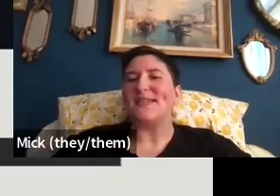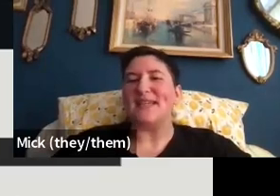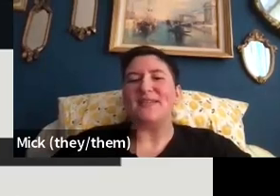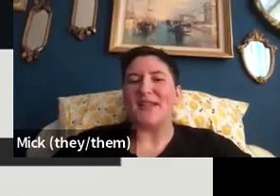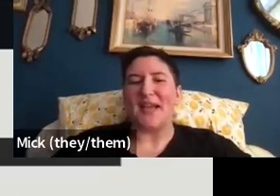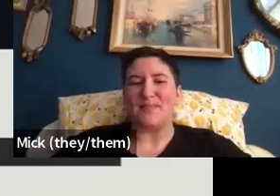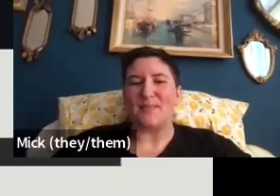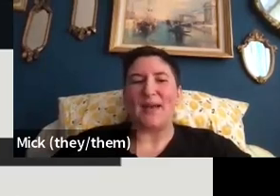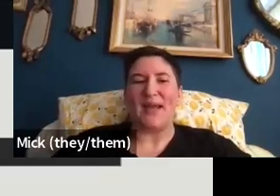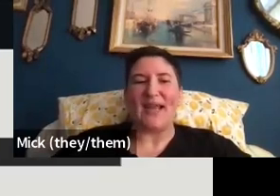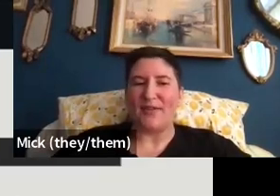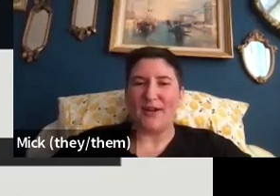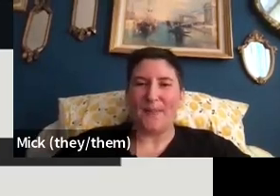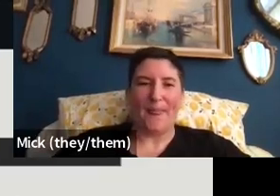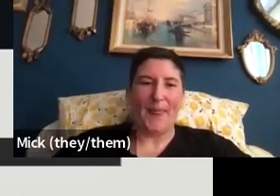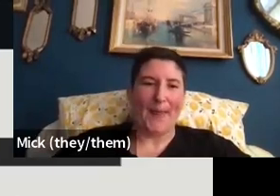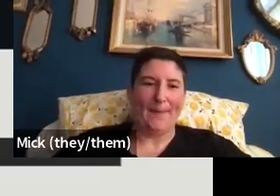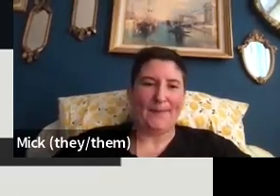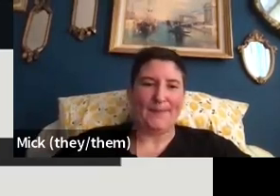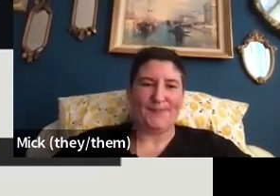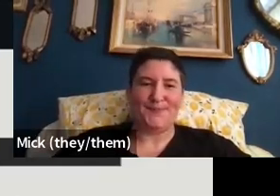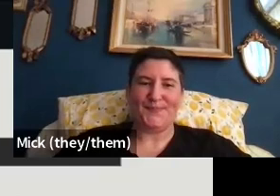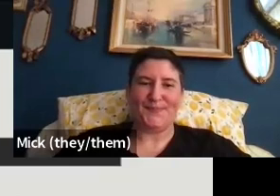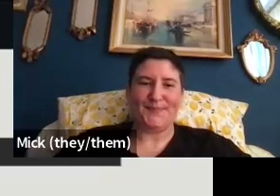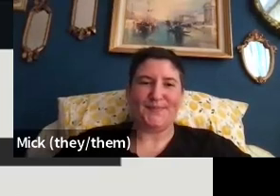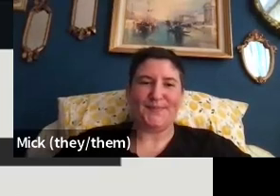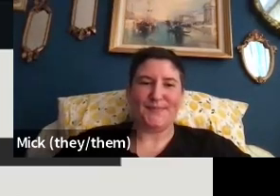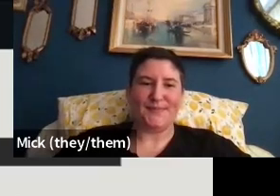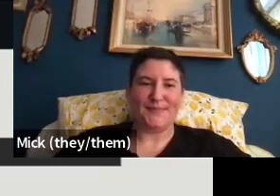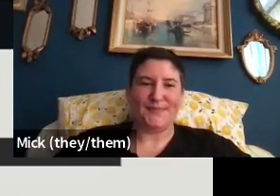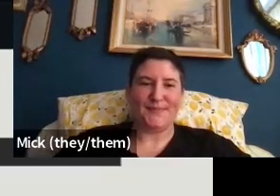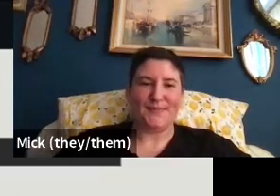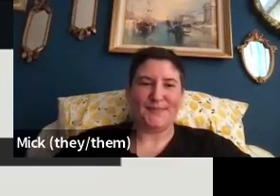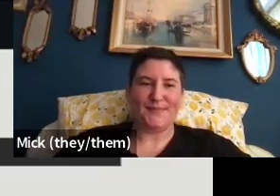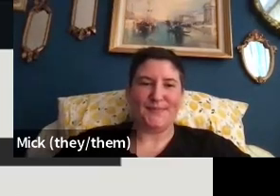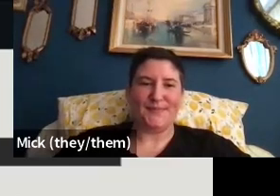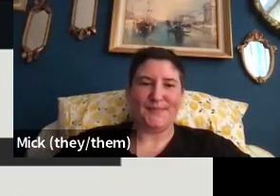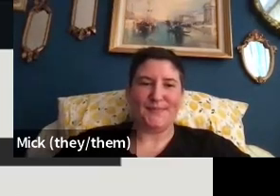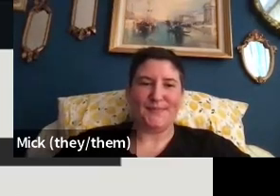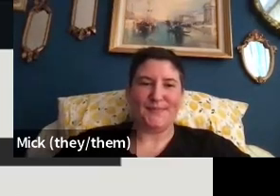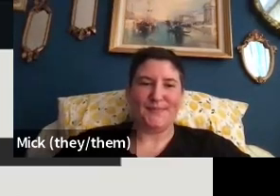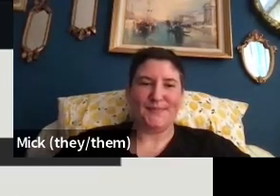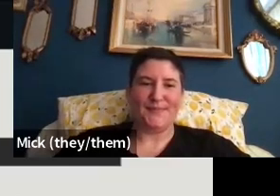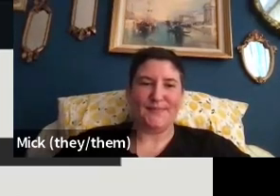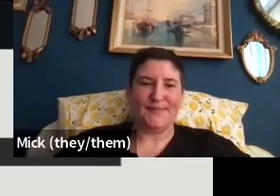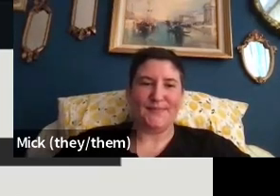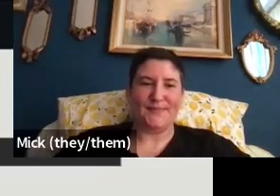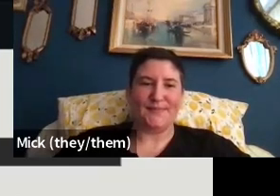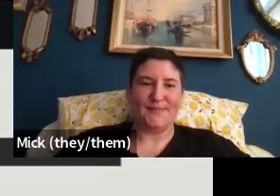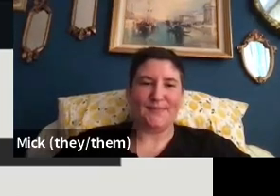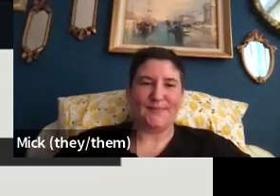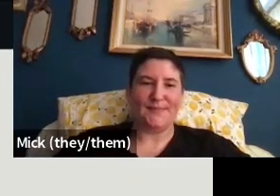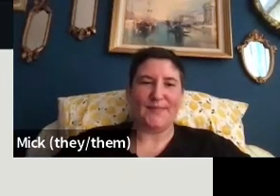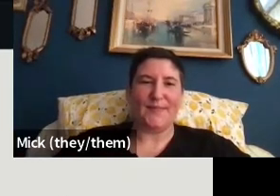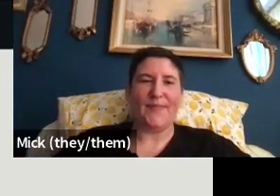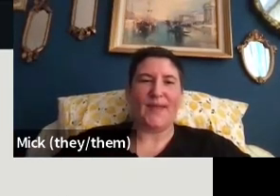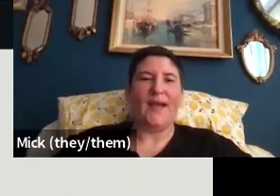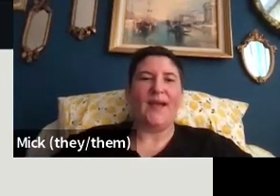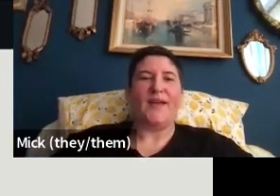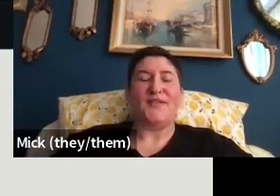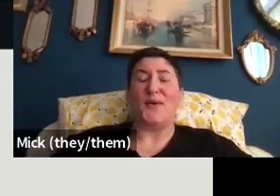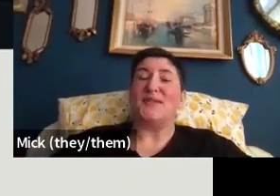The next panel has a caption that reads, she said this in such a strange, accusatory way. The image shows a